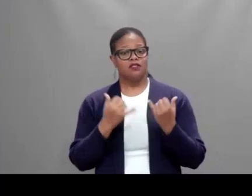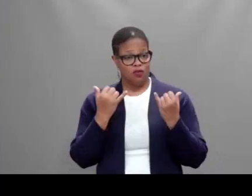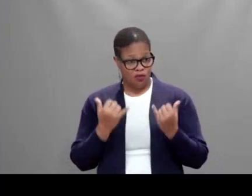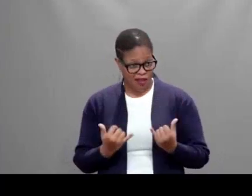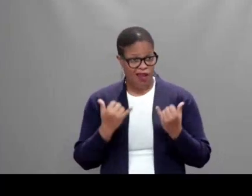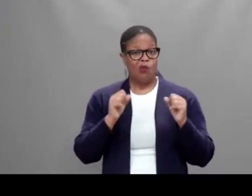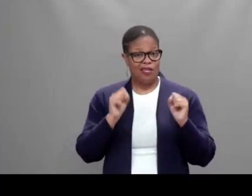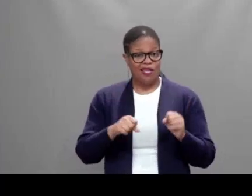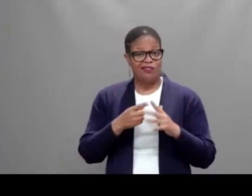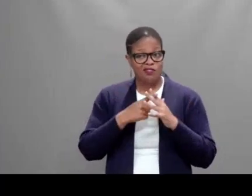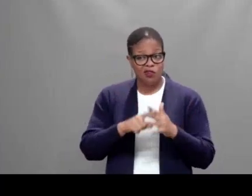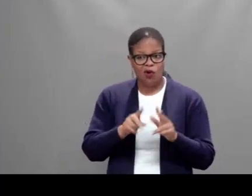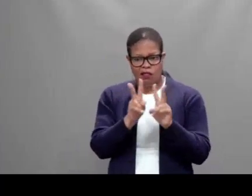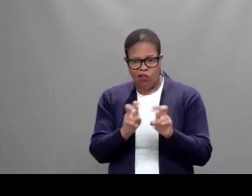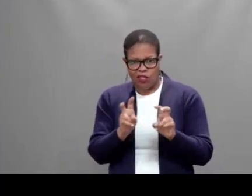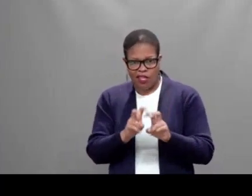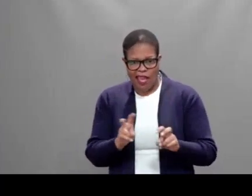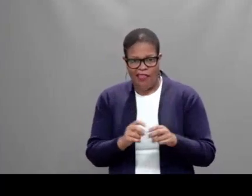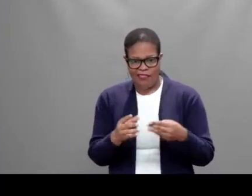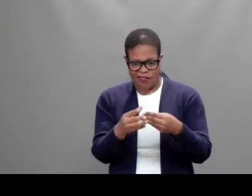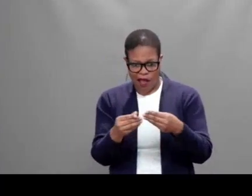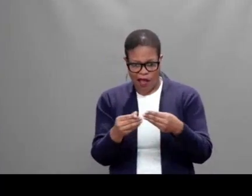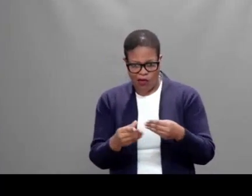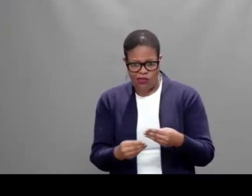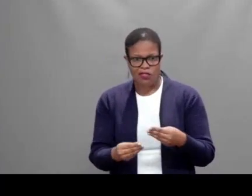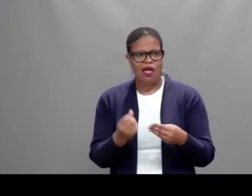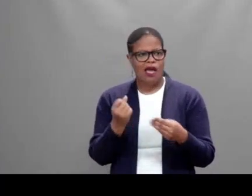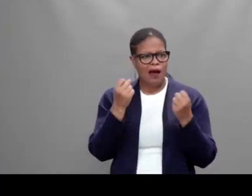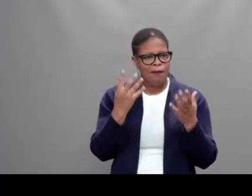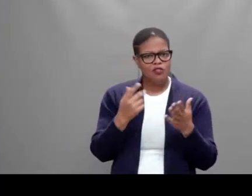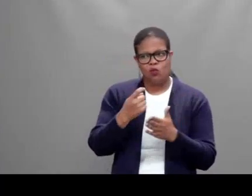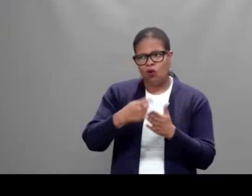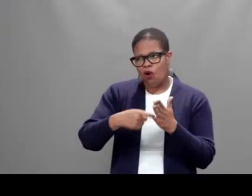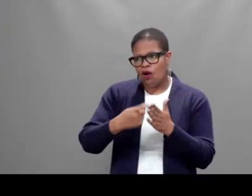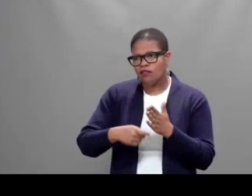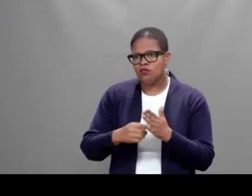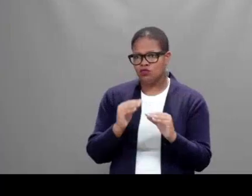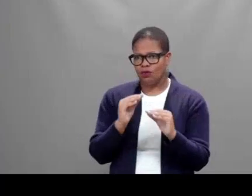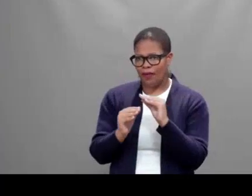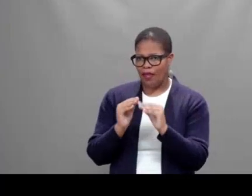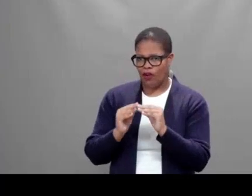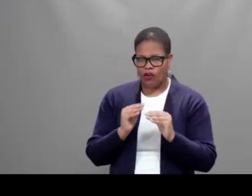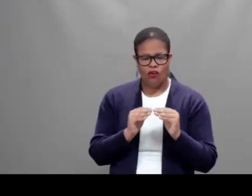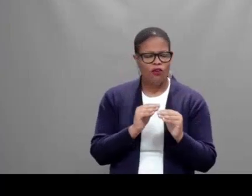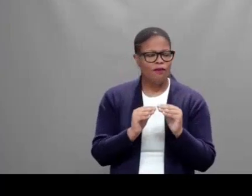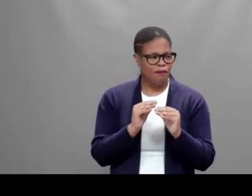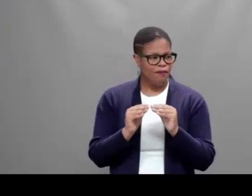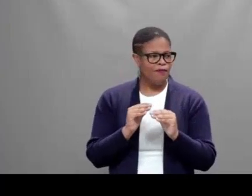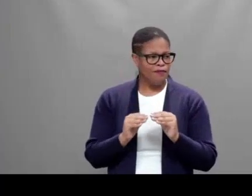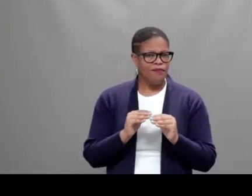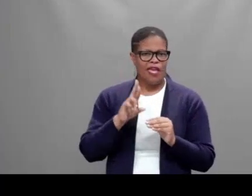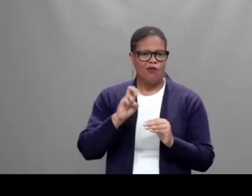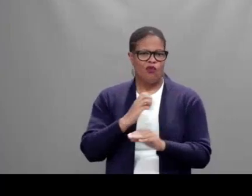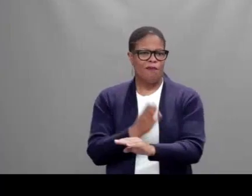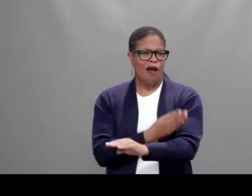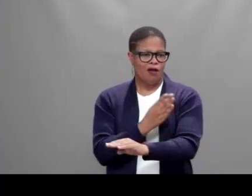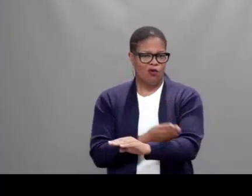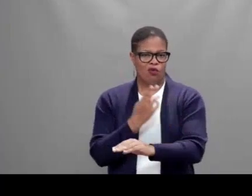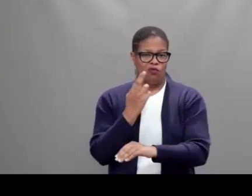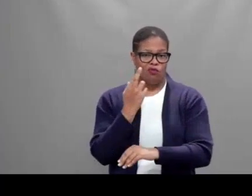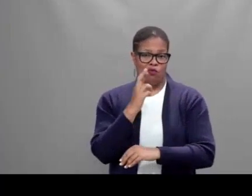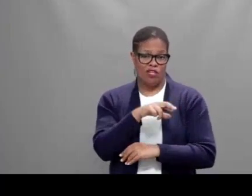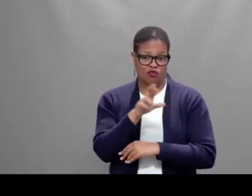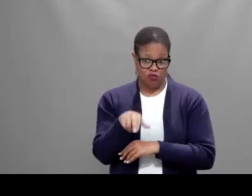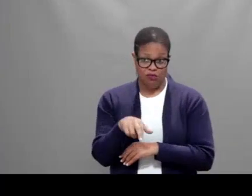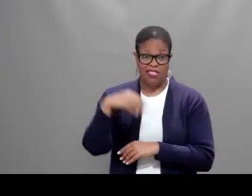start, looking at those dollars and how much it's going to cost to do some repairs and remodel the restrooms